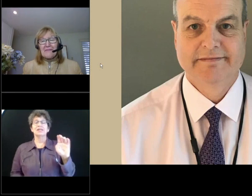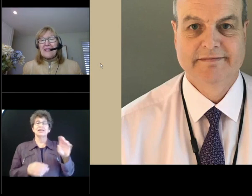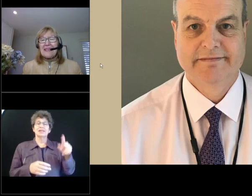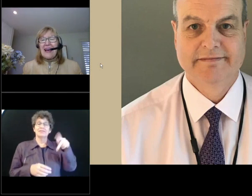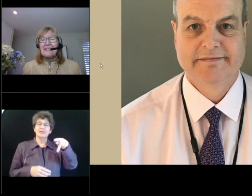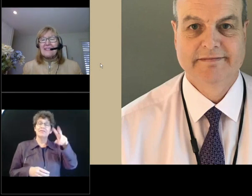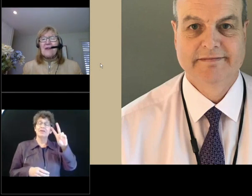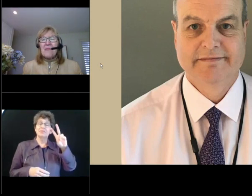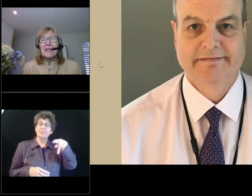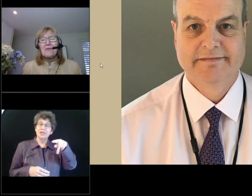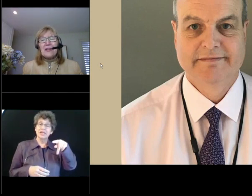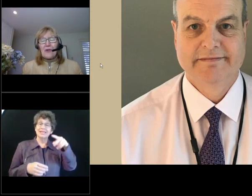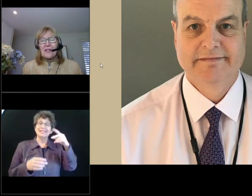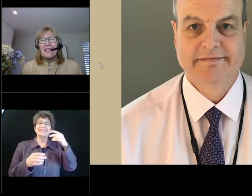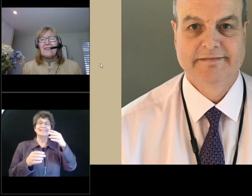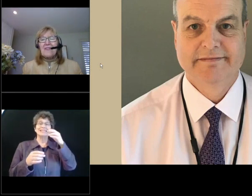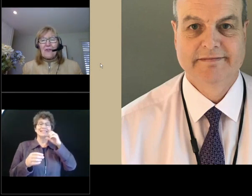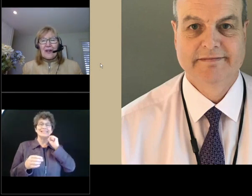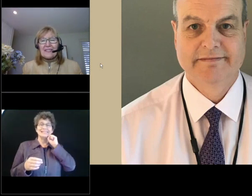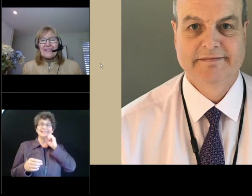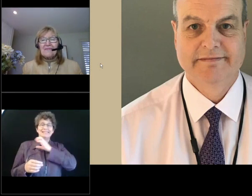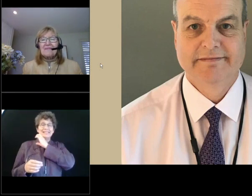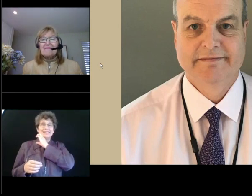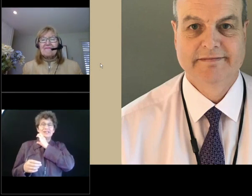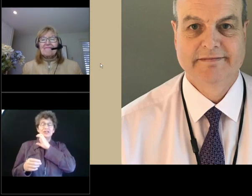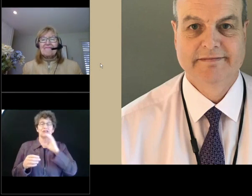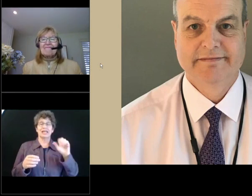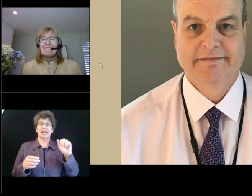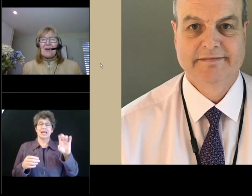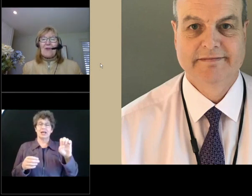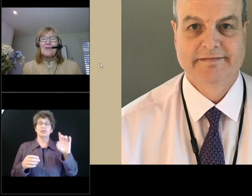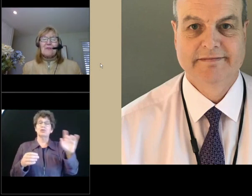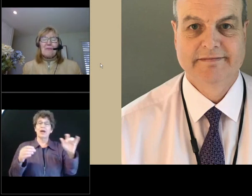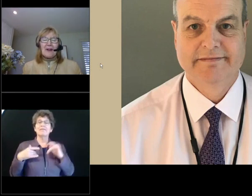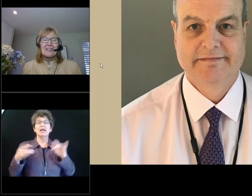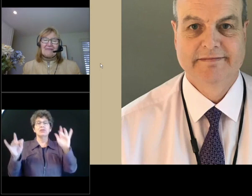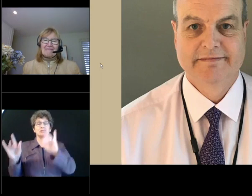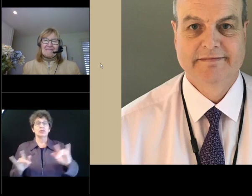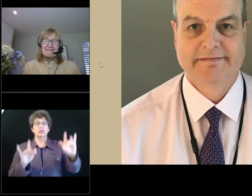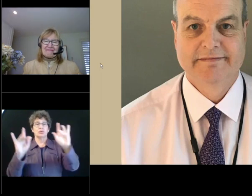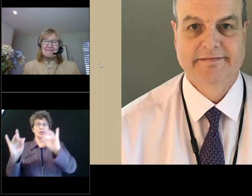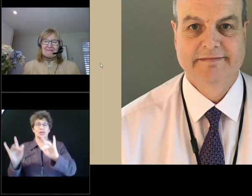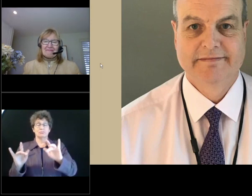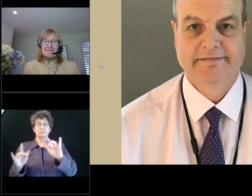to him. He has made a recording for us. Over to Mark.